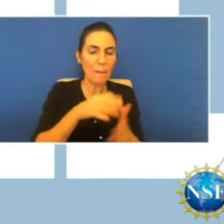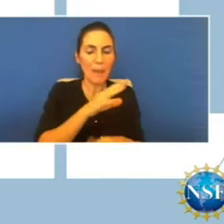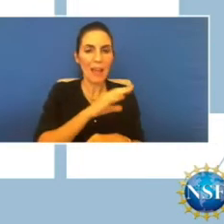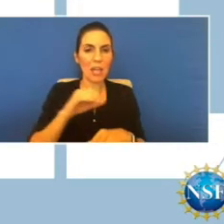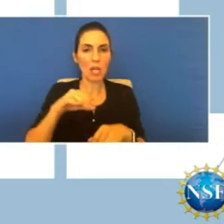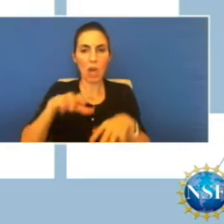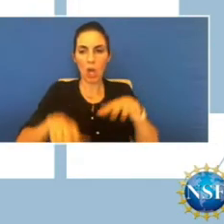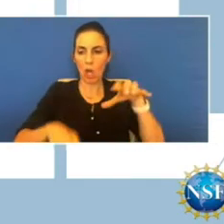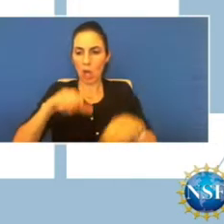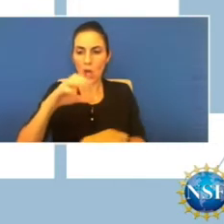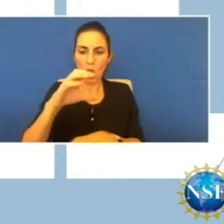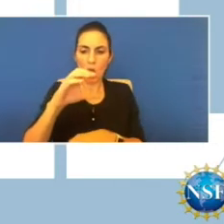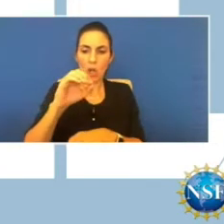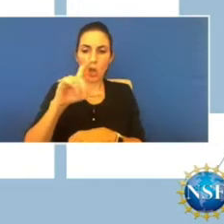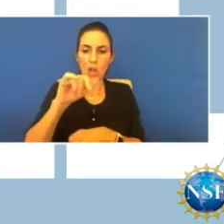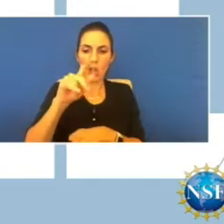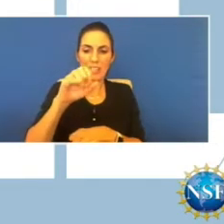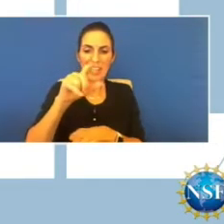essentially important to you.